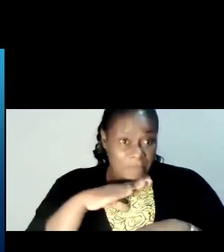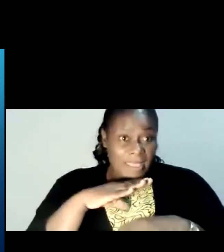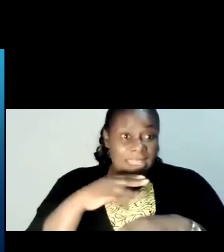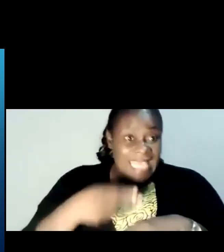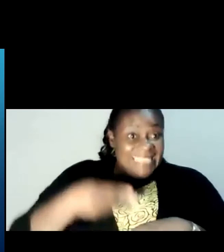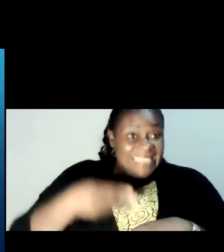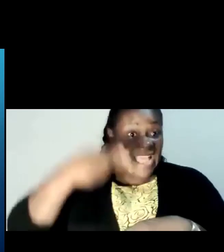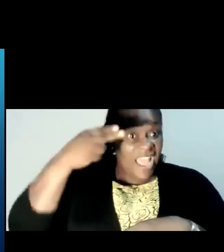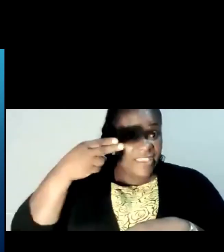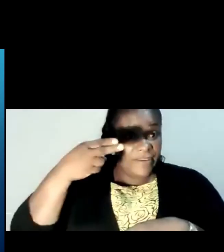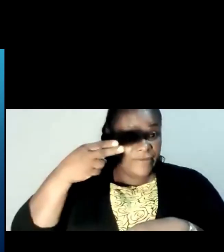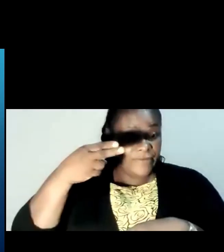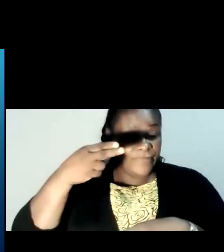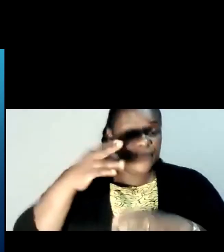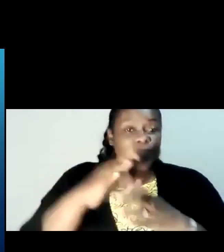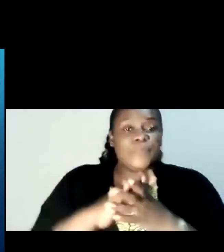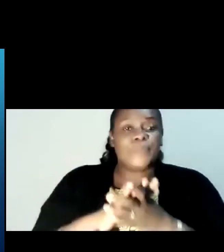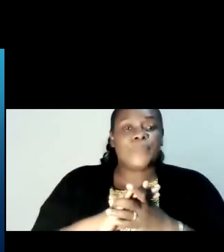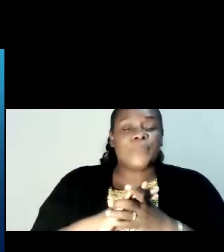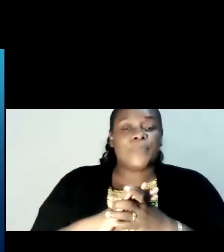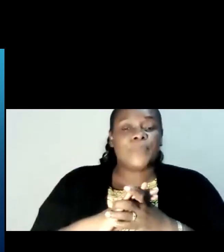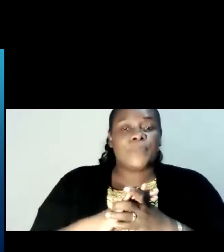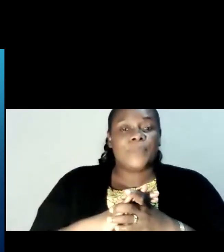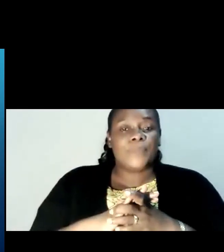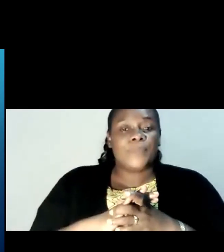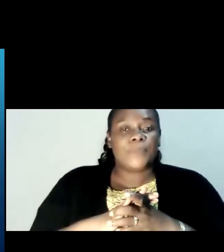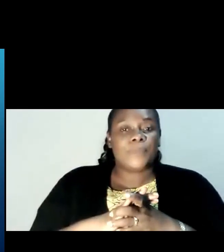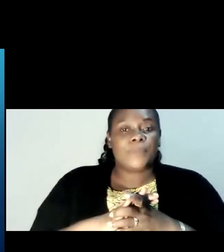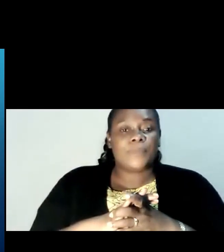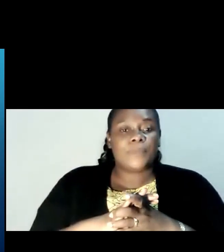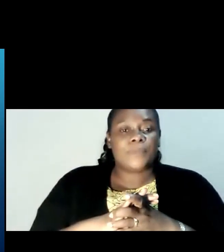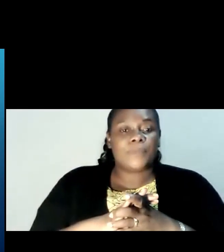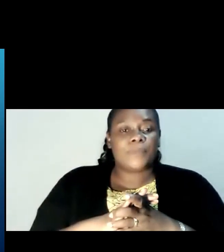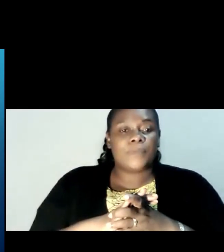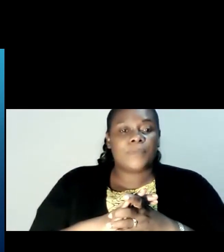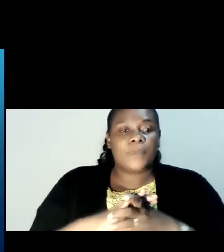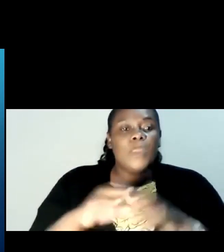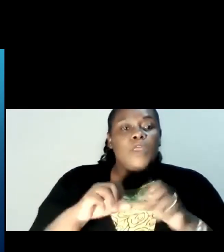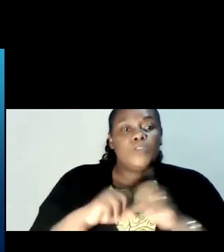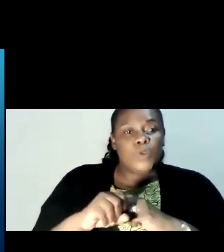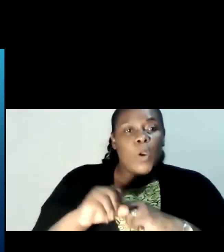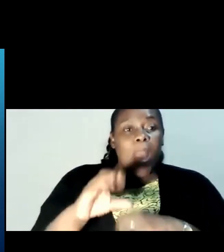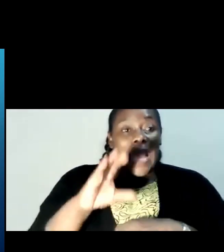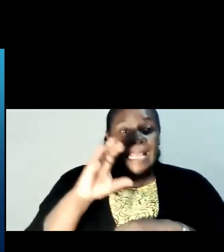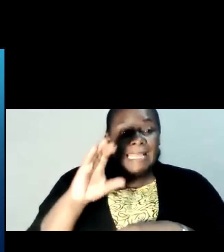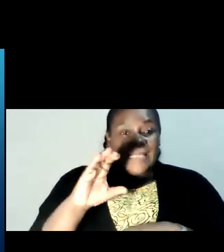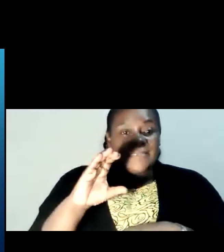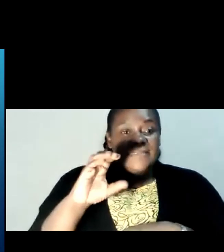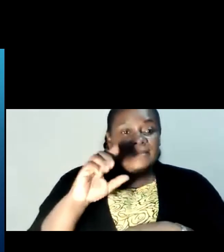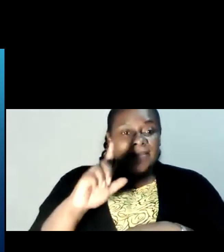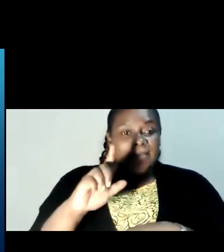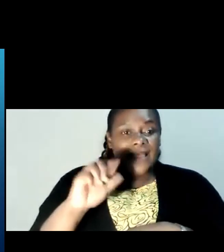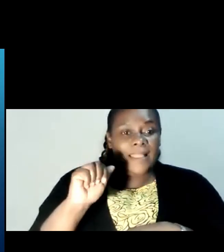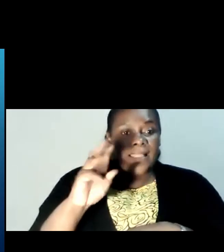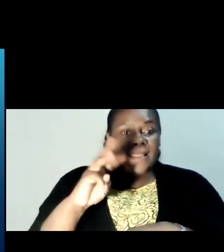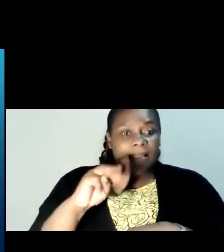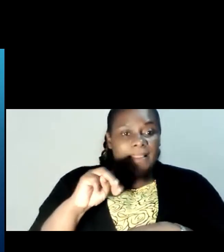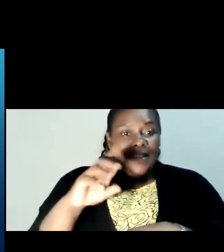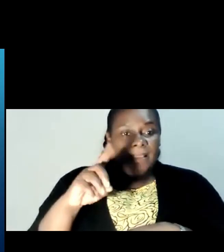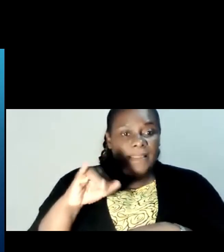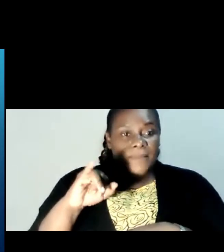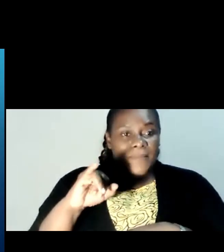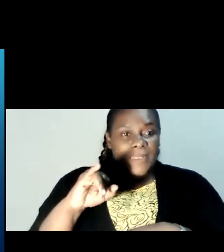And the prevalence of chlamydia and gonorrhea chlamydia in Barbados is also quite high. It's around